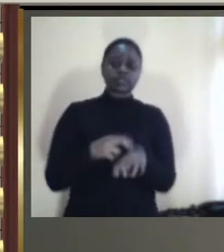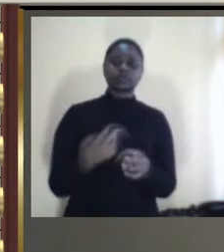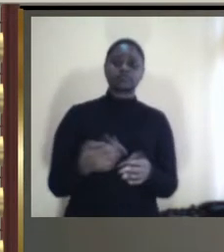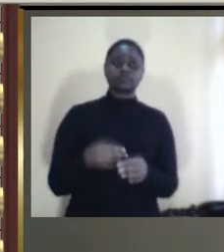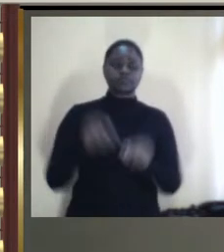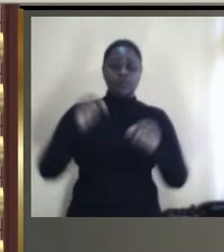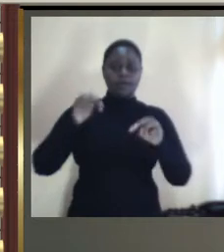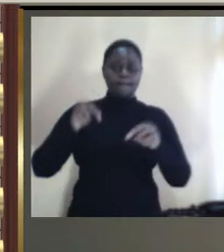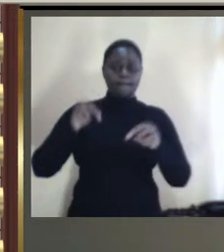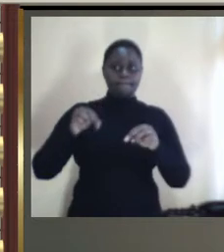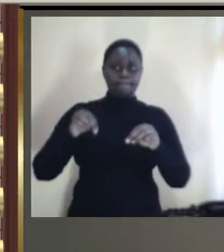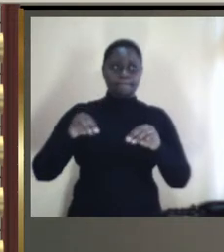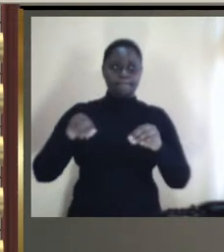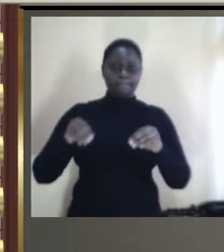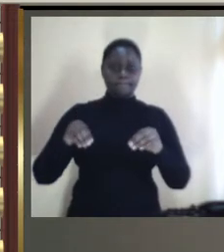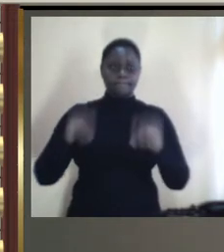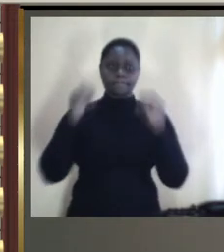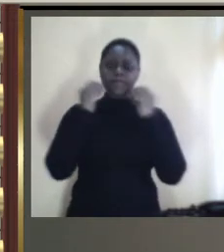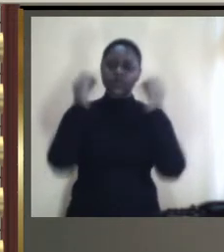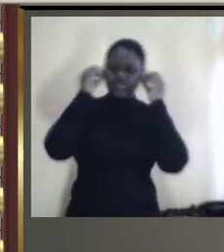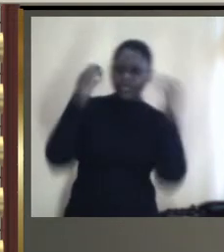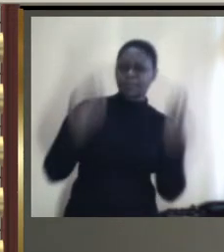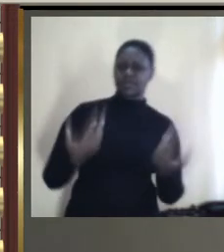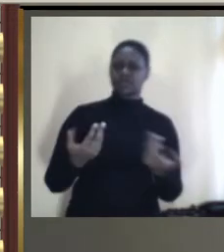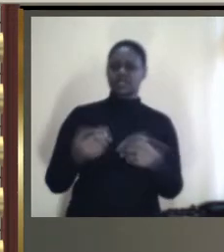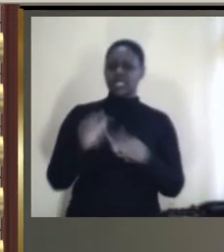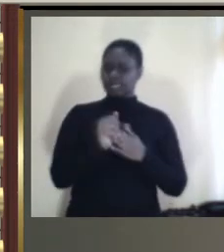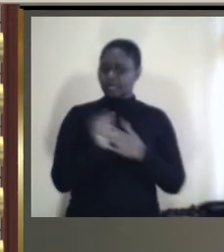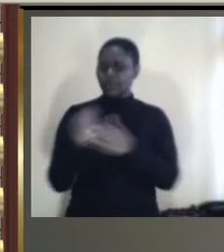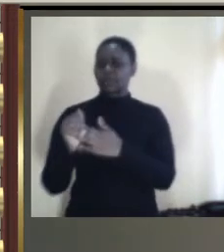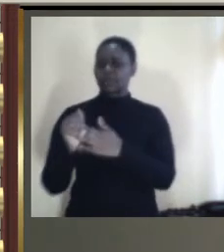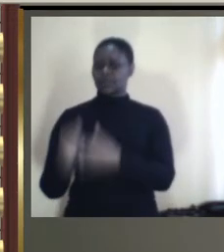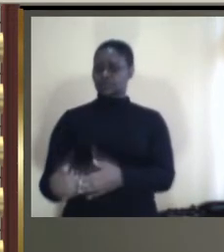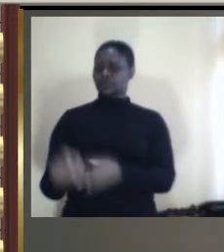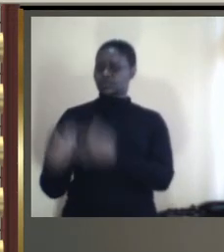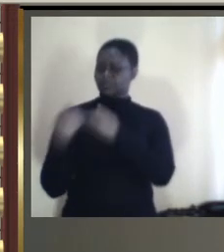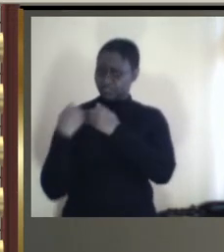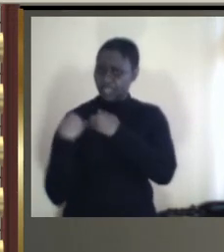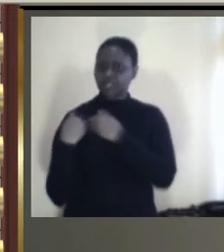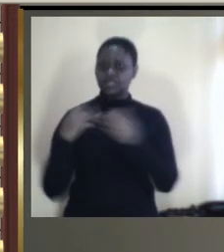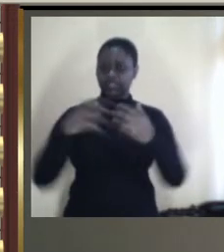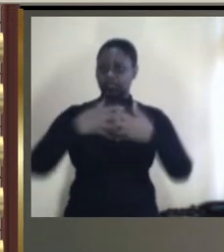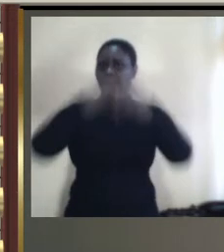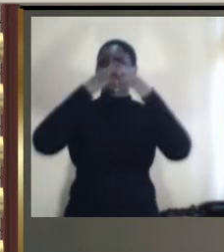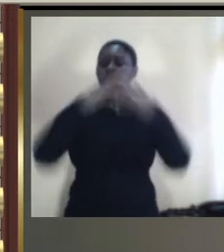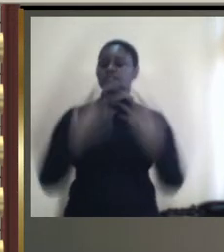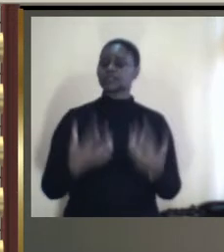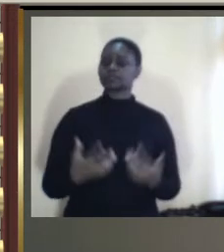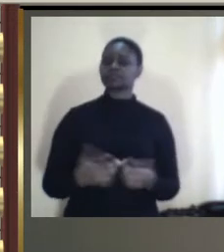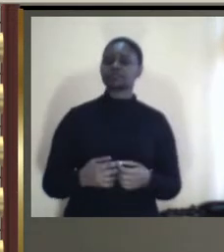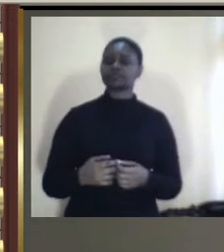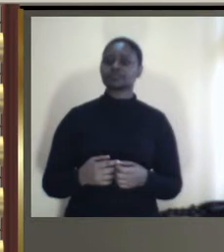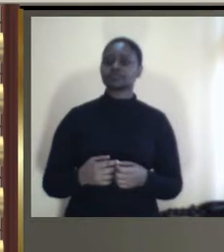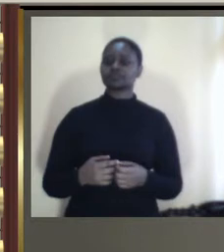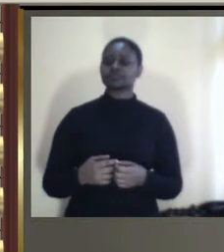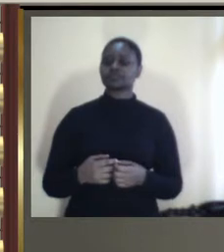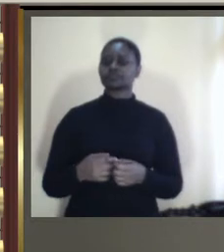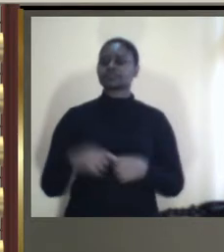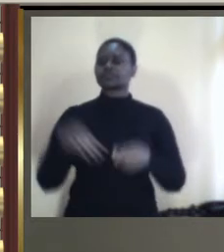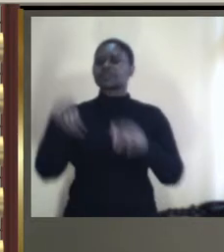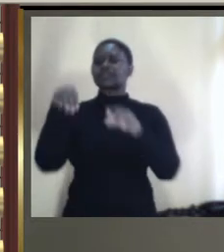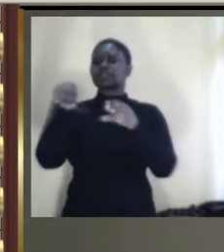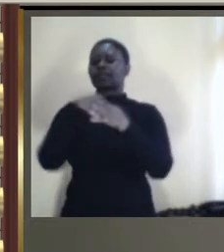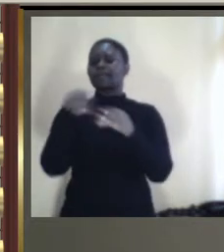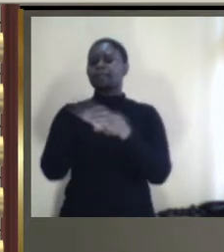Mozambique remains well safeguarded by our security establishment. The impact statement